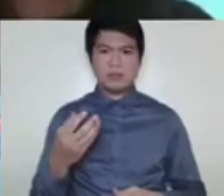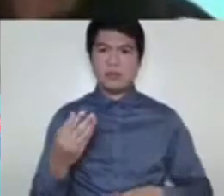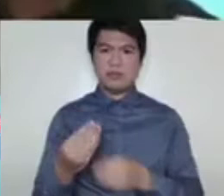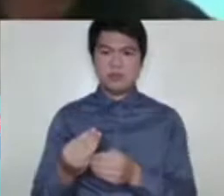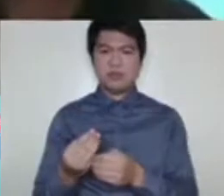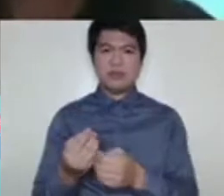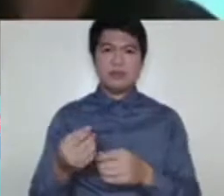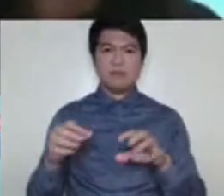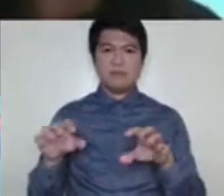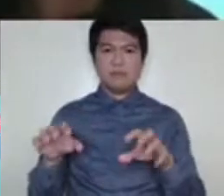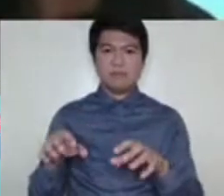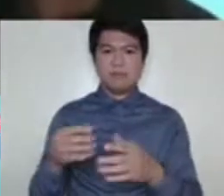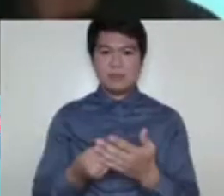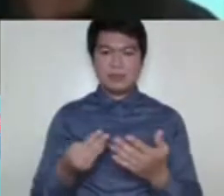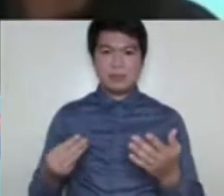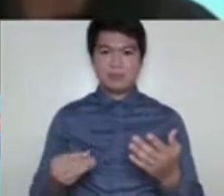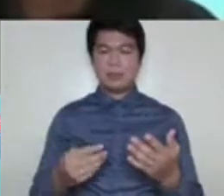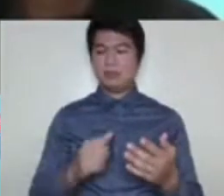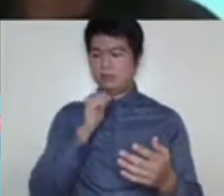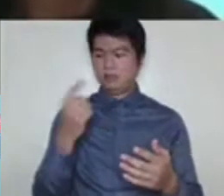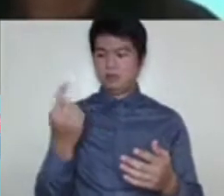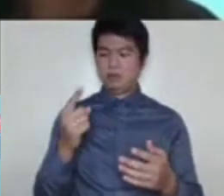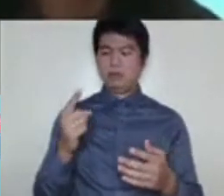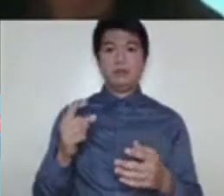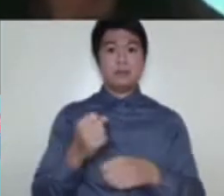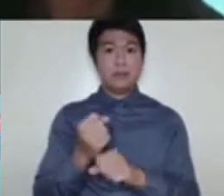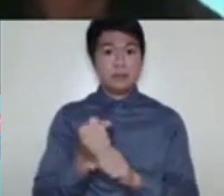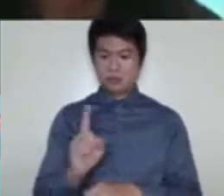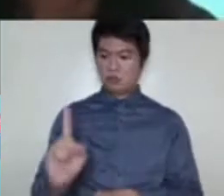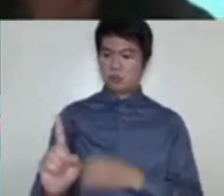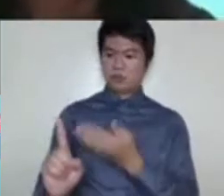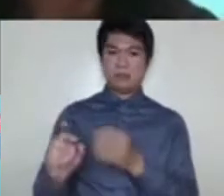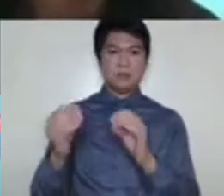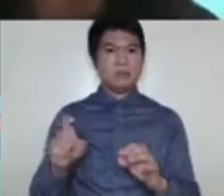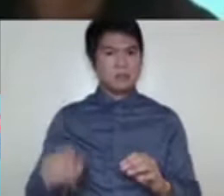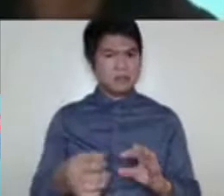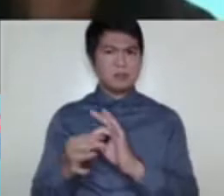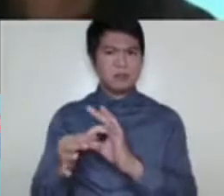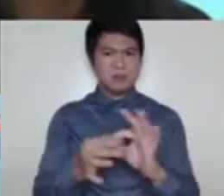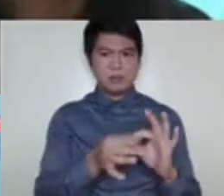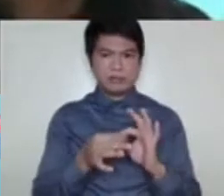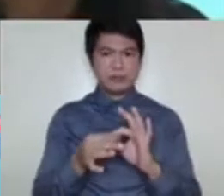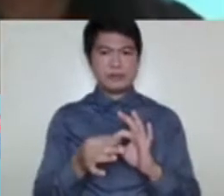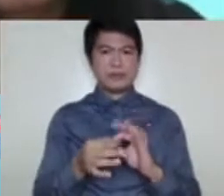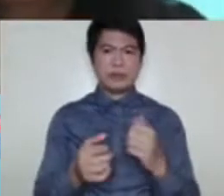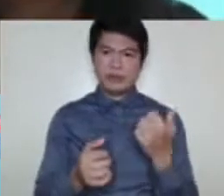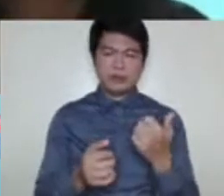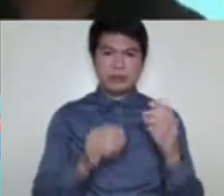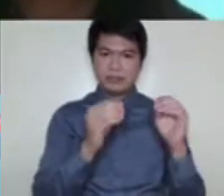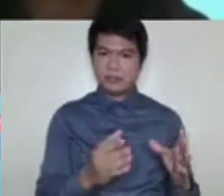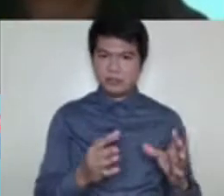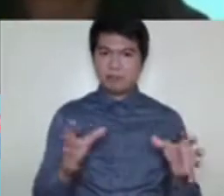just one teacher. It could be a collaborative work among teachers, and we will still accept that